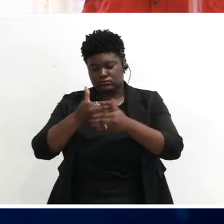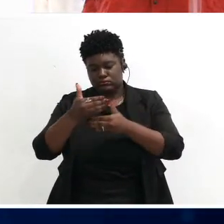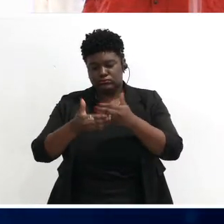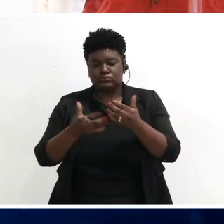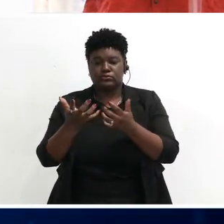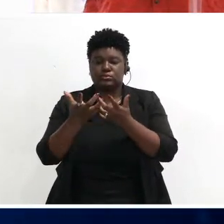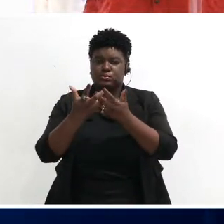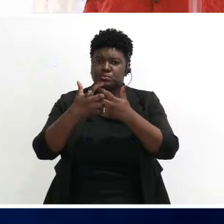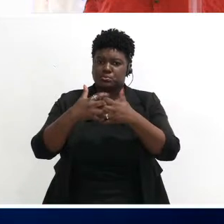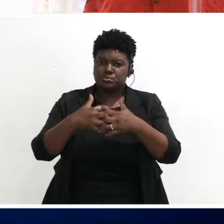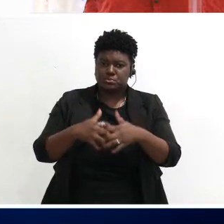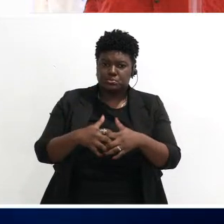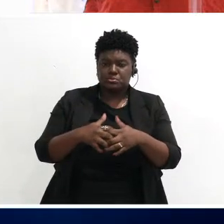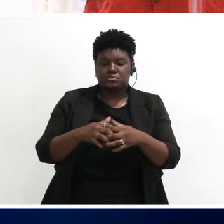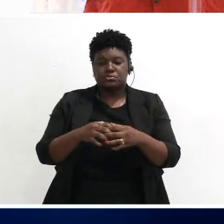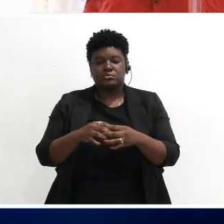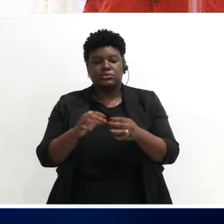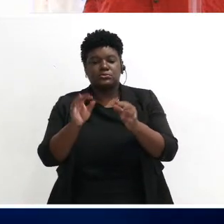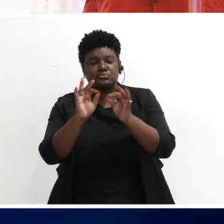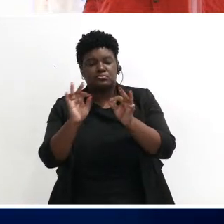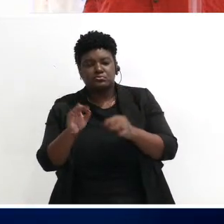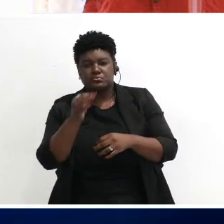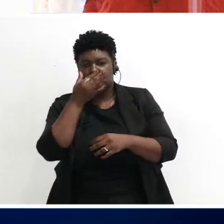you want to achieve?